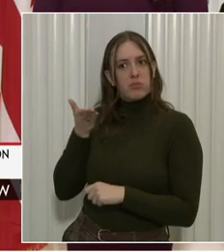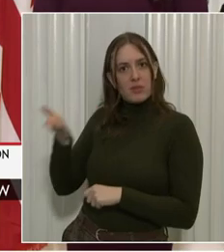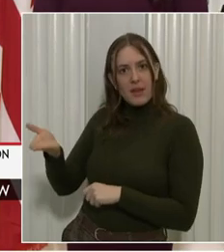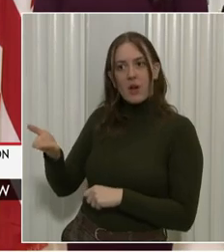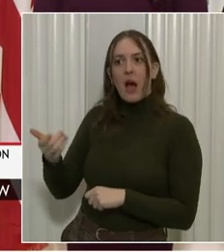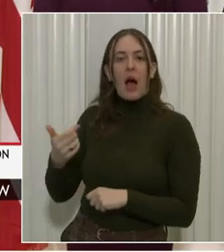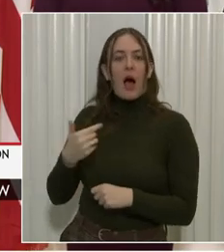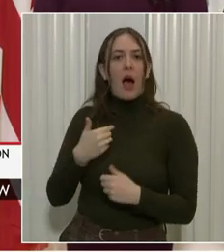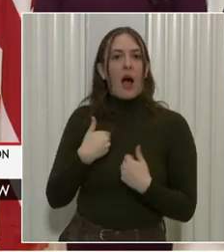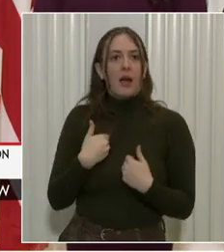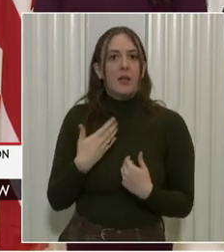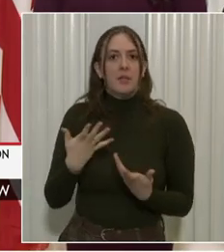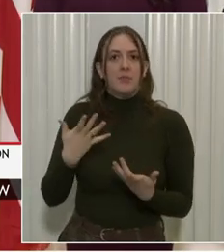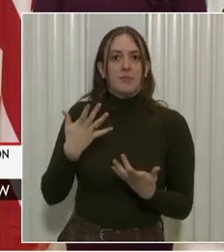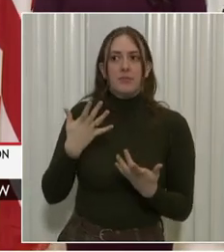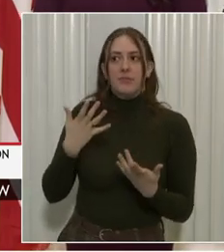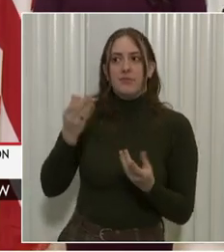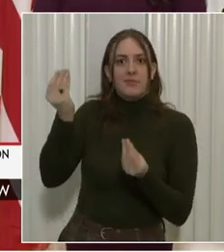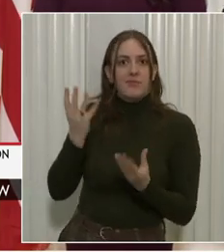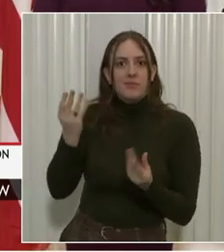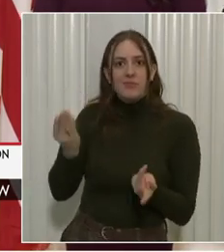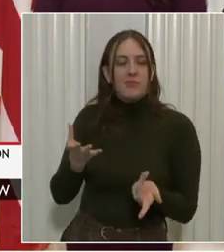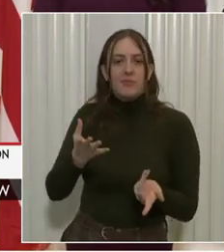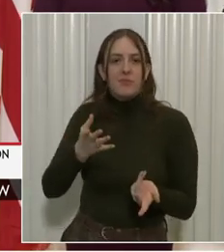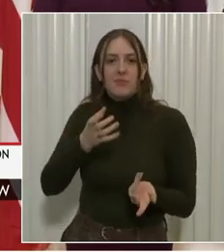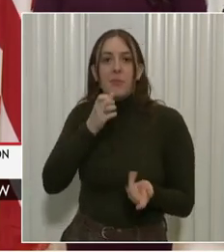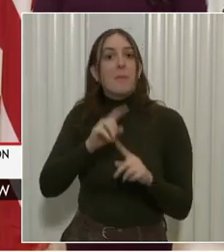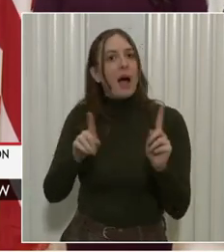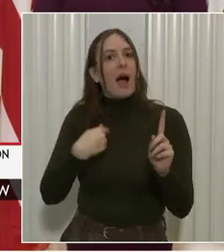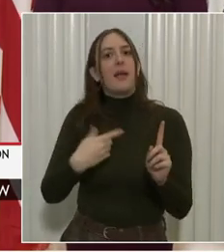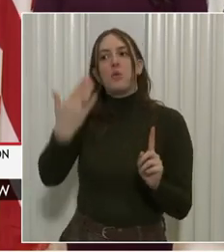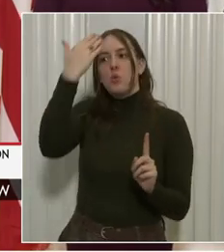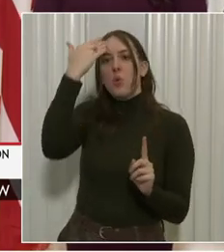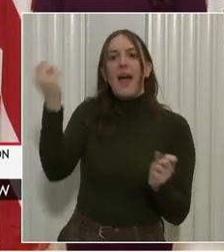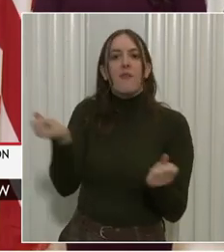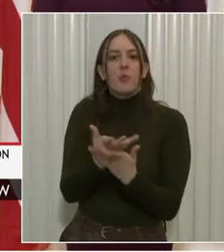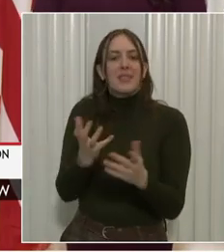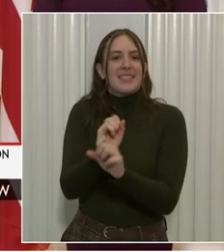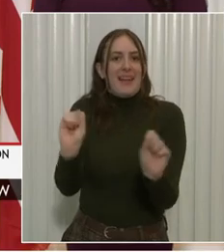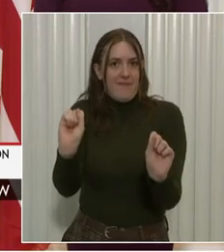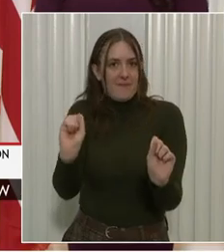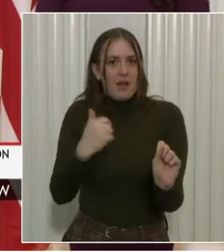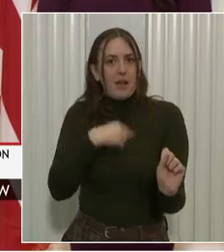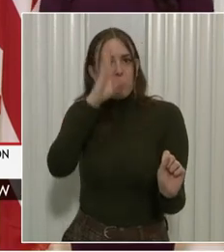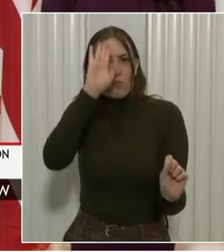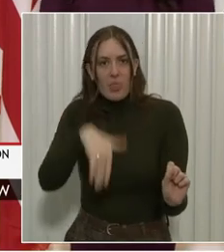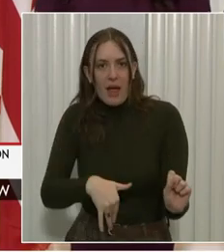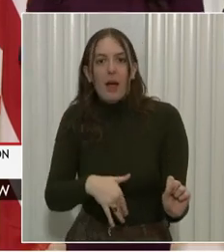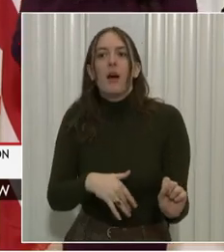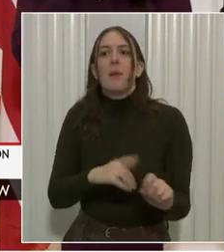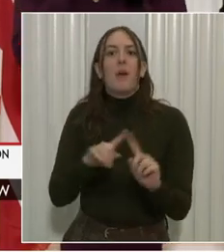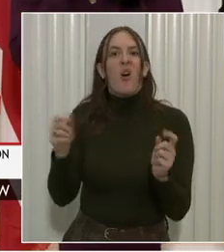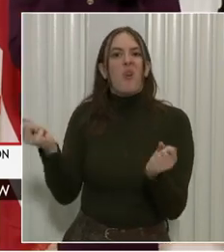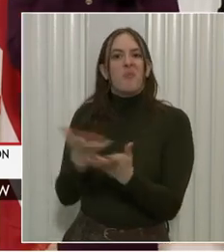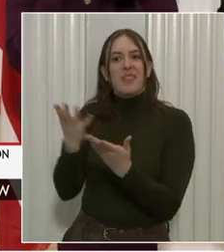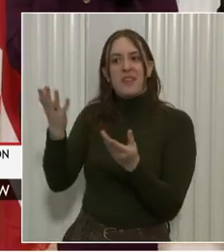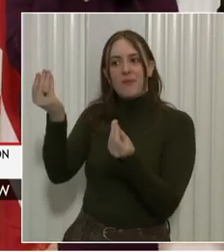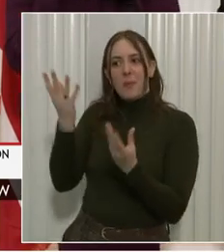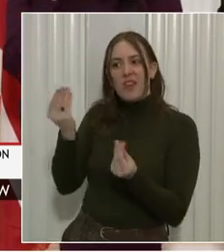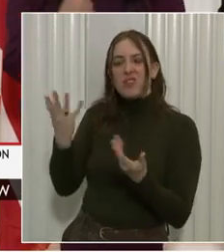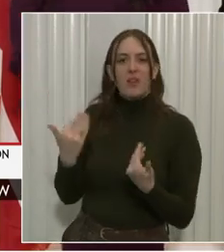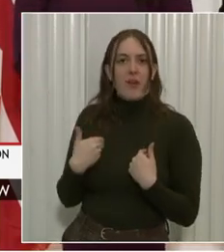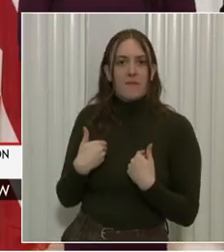all the details other than everyone was safe. And when I arrived and I saw the